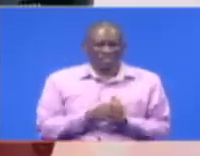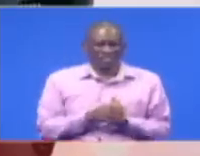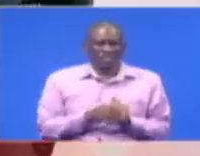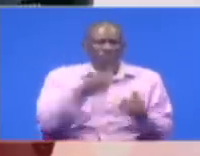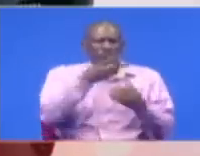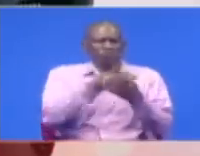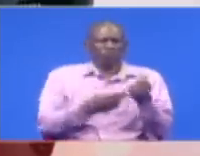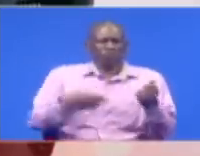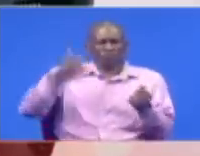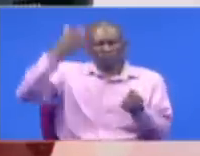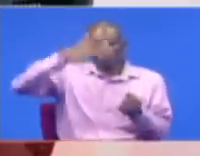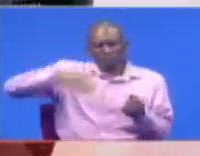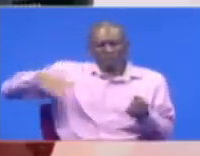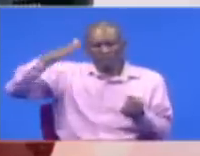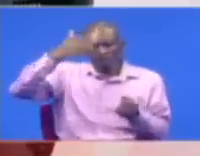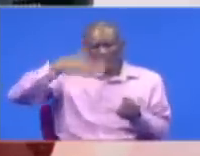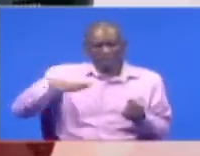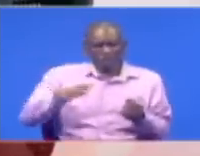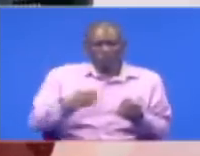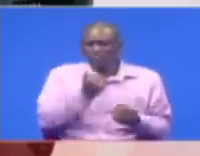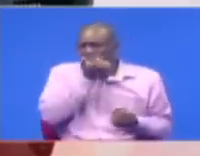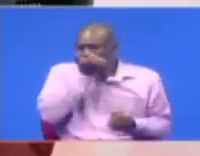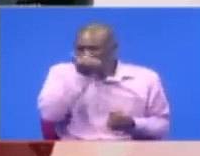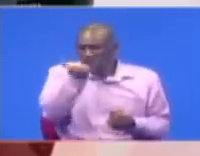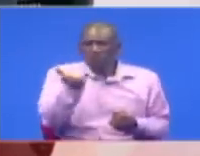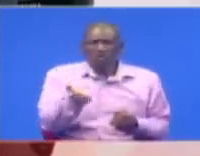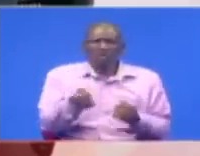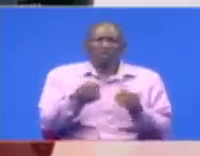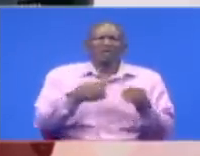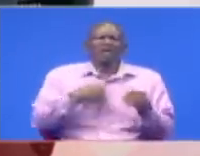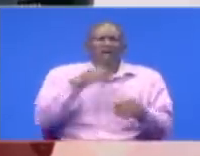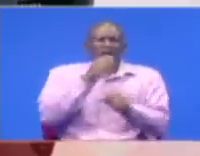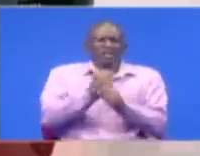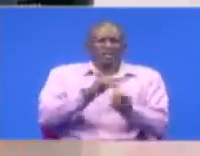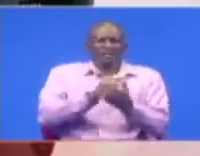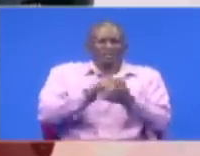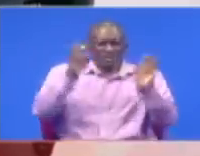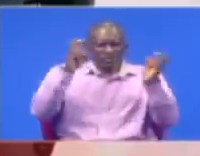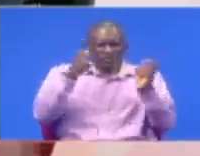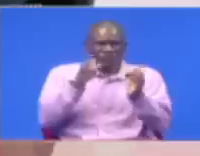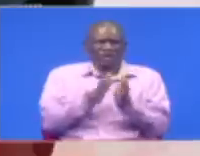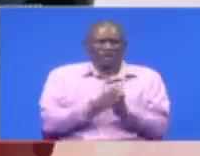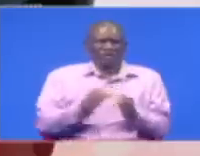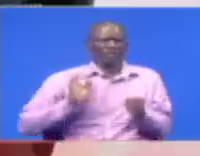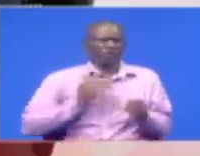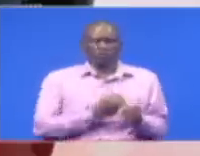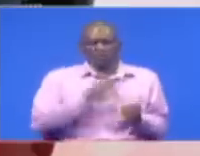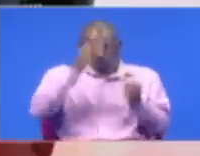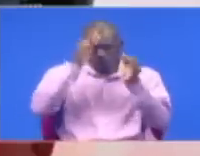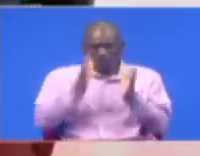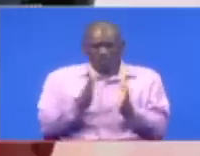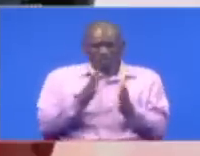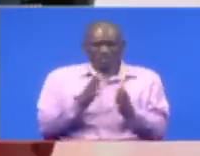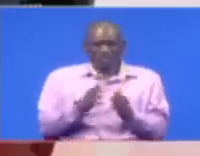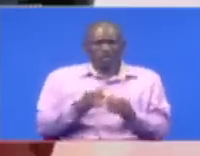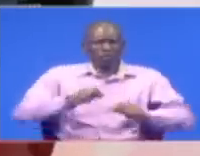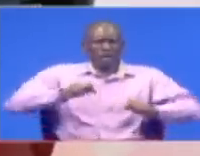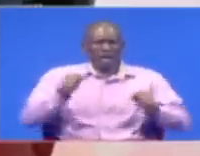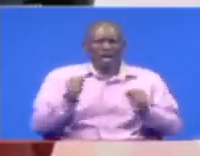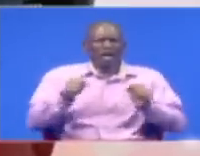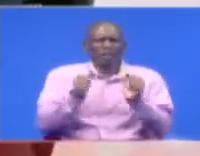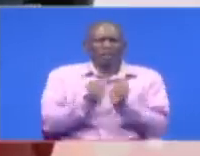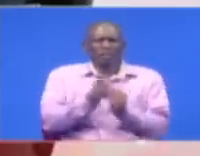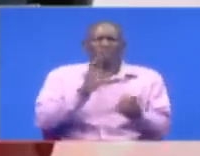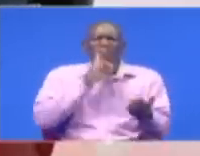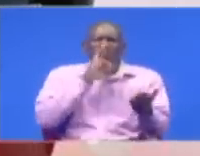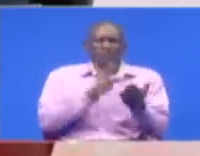both houses was being ignored. I did that matter, and the Council of Governors was quite happy with the